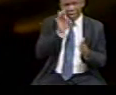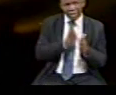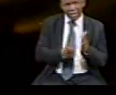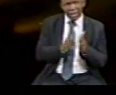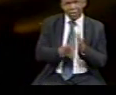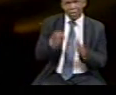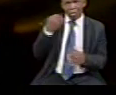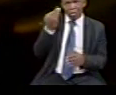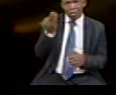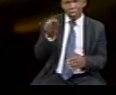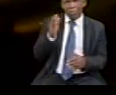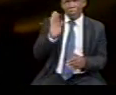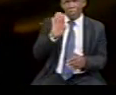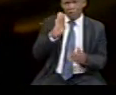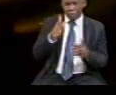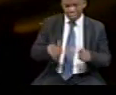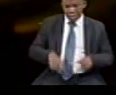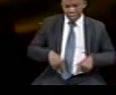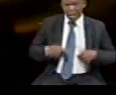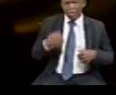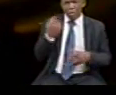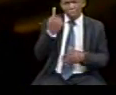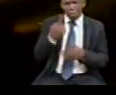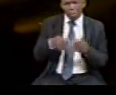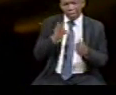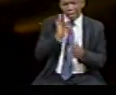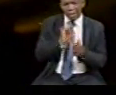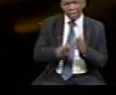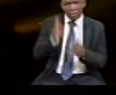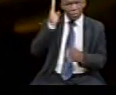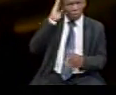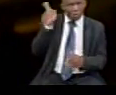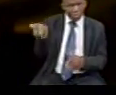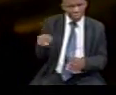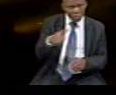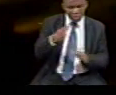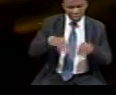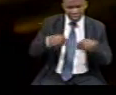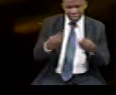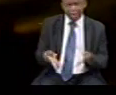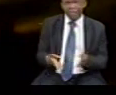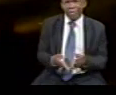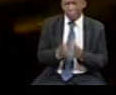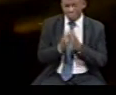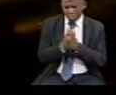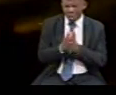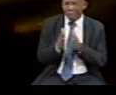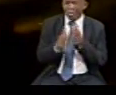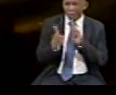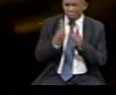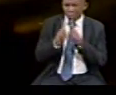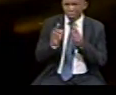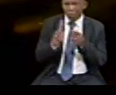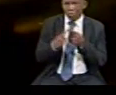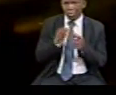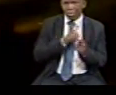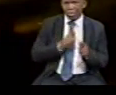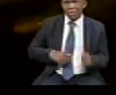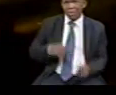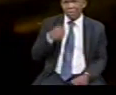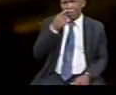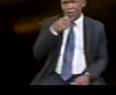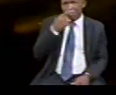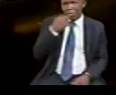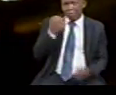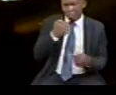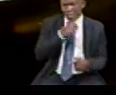account will I give? What account will you give? When the time comes, let's pray and talk to the Lord. Let's pray and talk to the Lord. I want